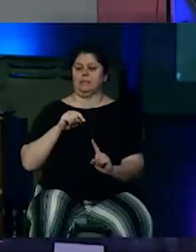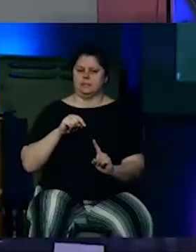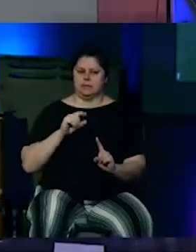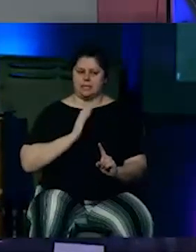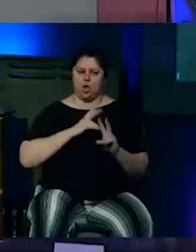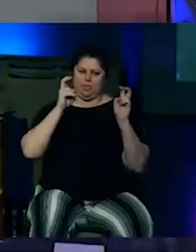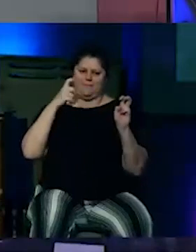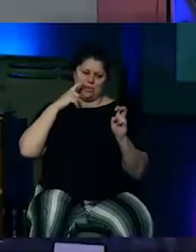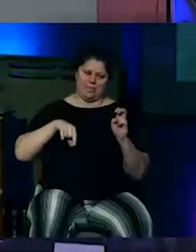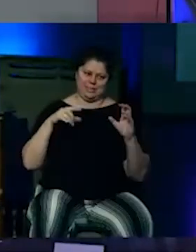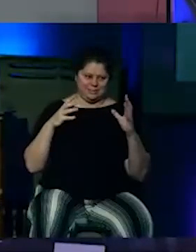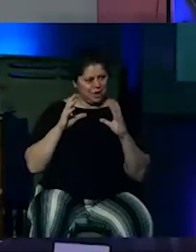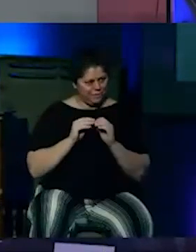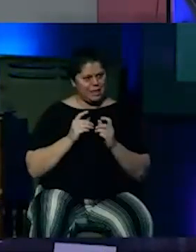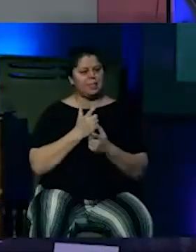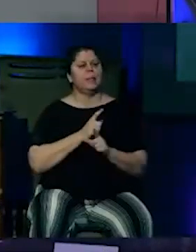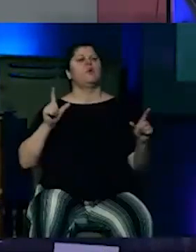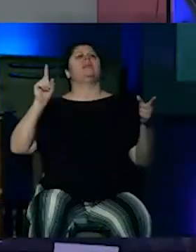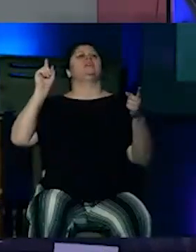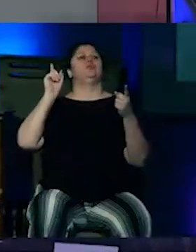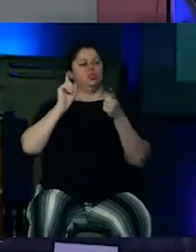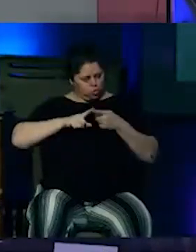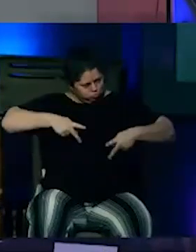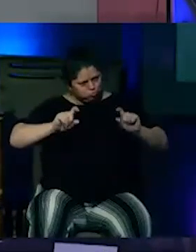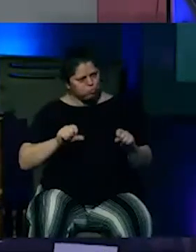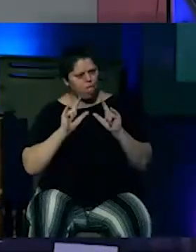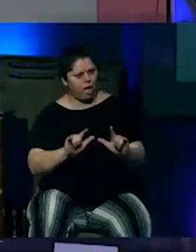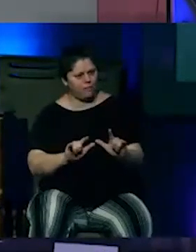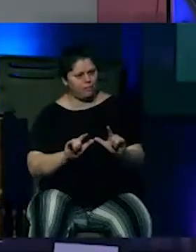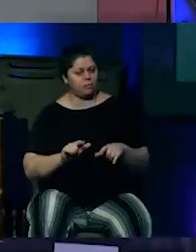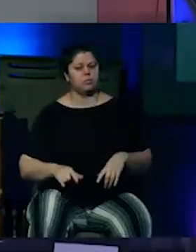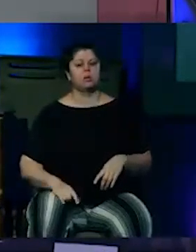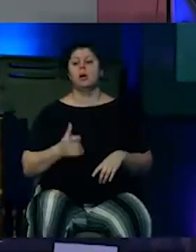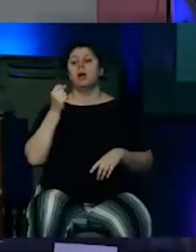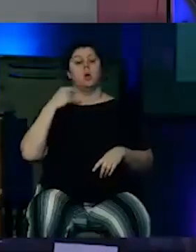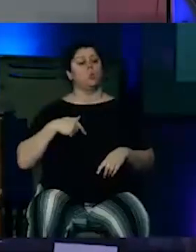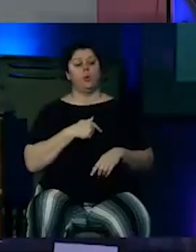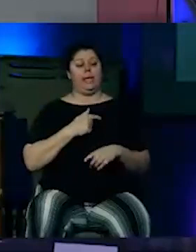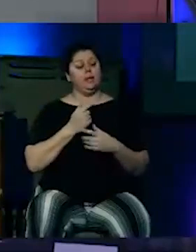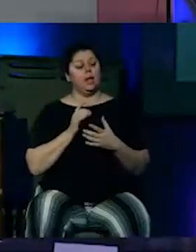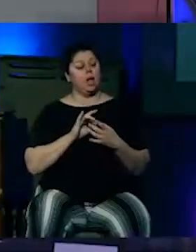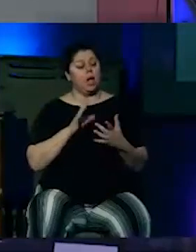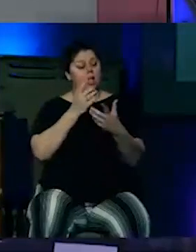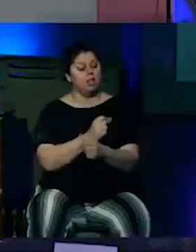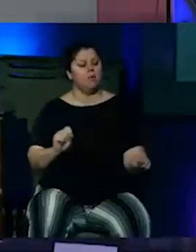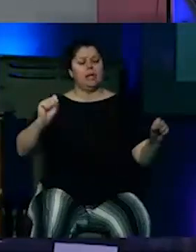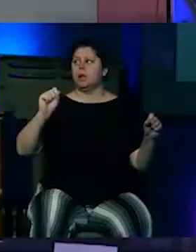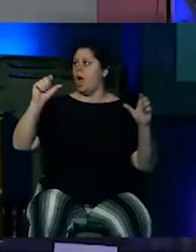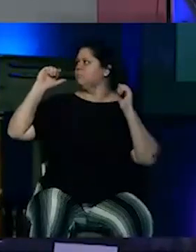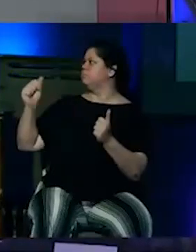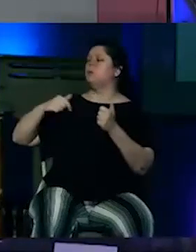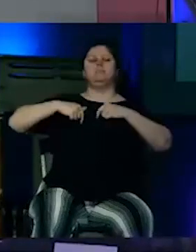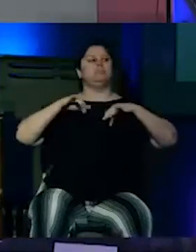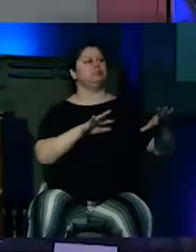This is our theme of this content, liberated to love. We have not been liberated simply, you know, to do whatever, but